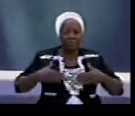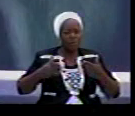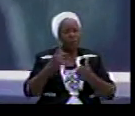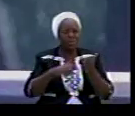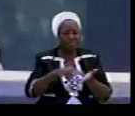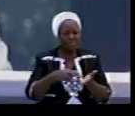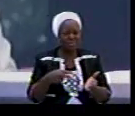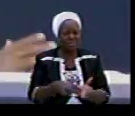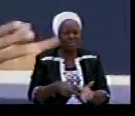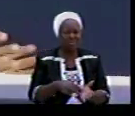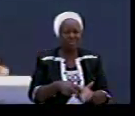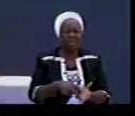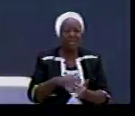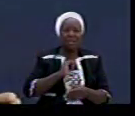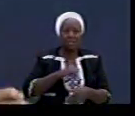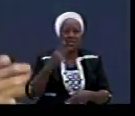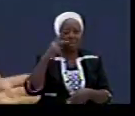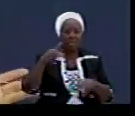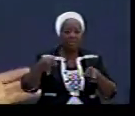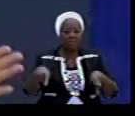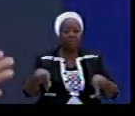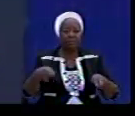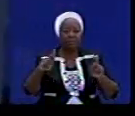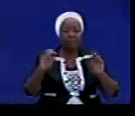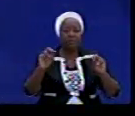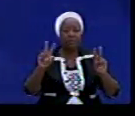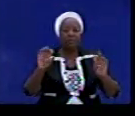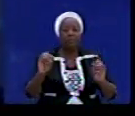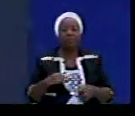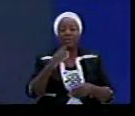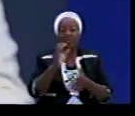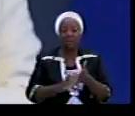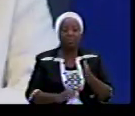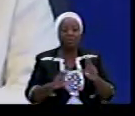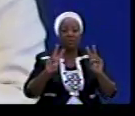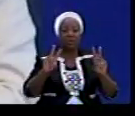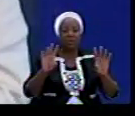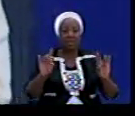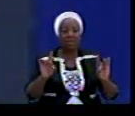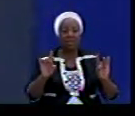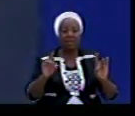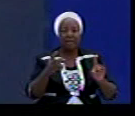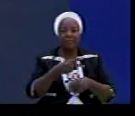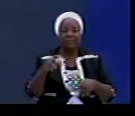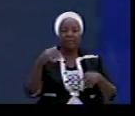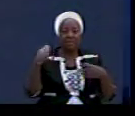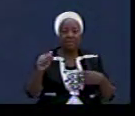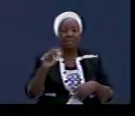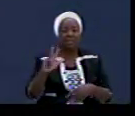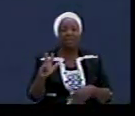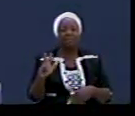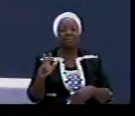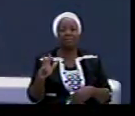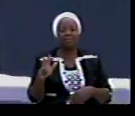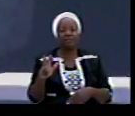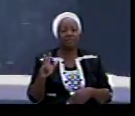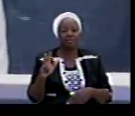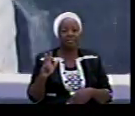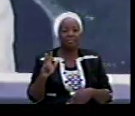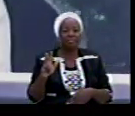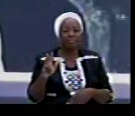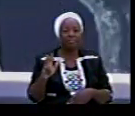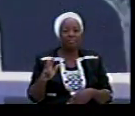verse 13. In Proverbs chapter 28 verse 13, he that covereth a